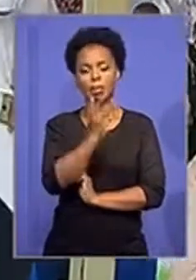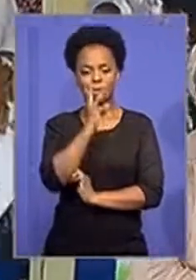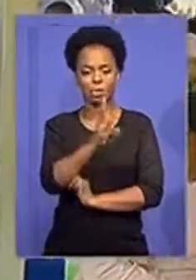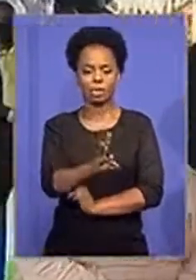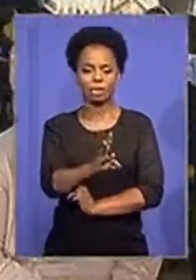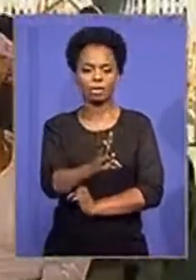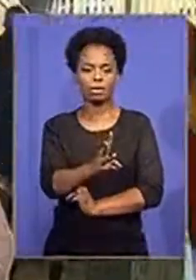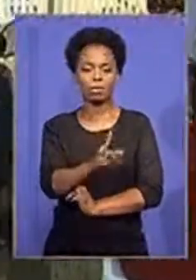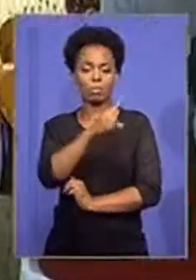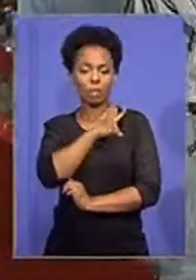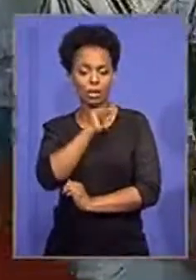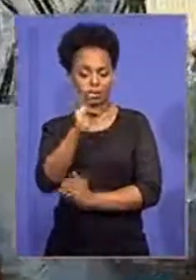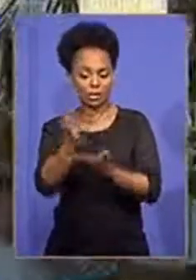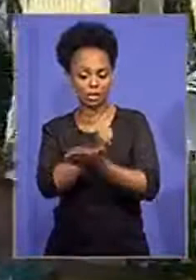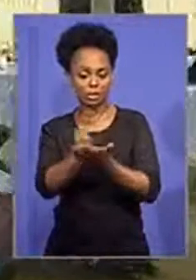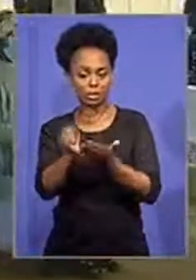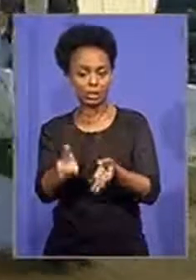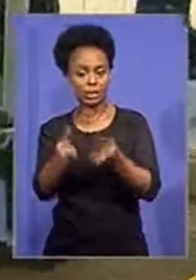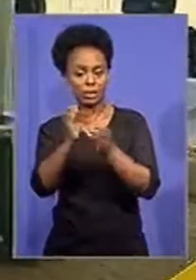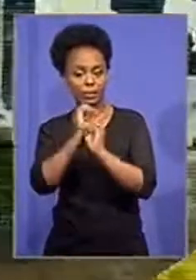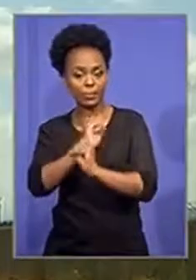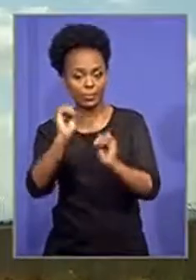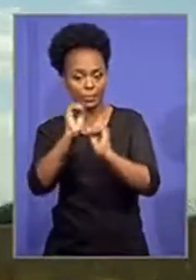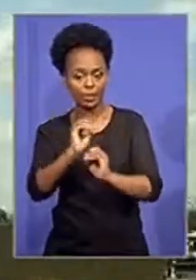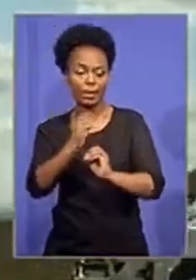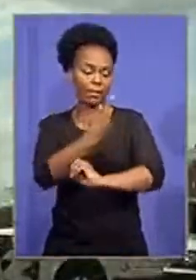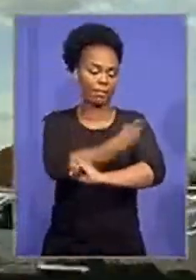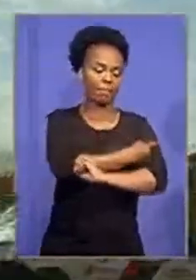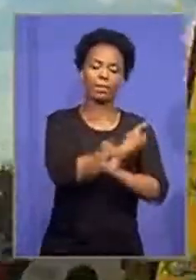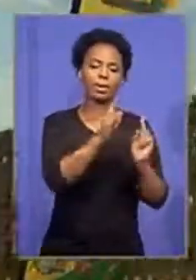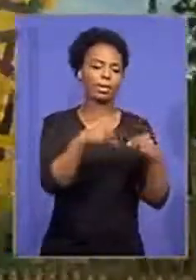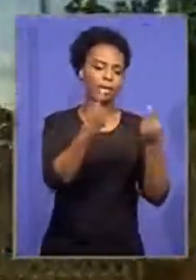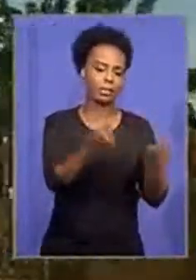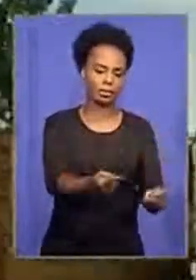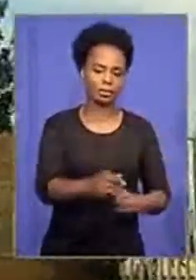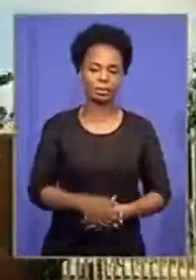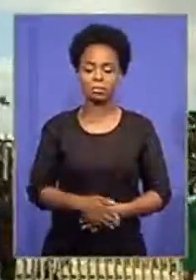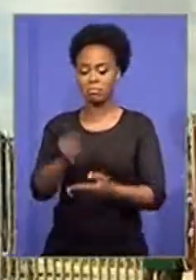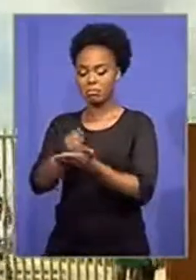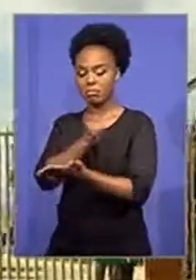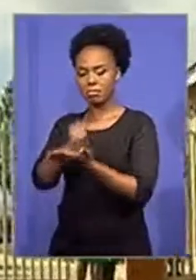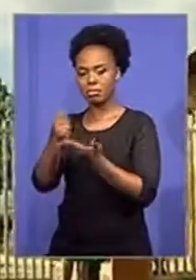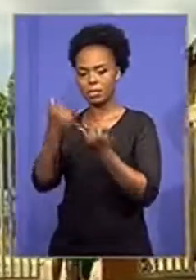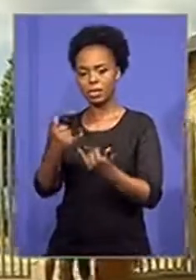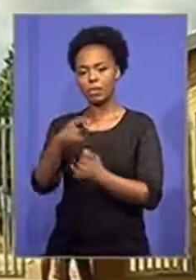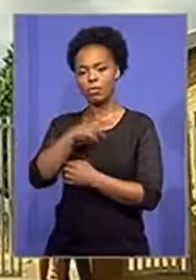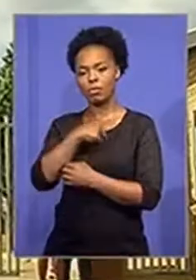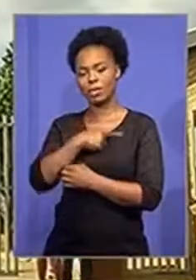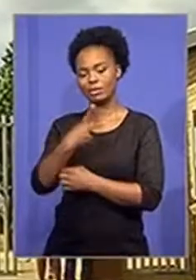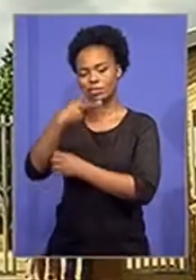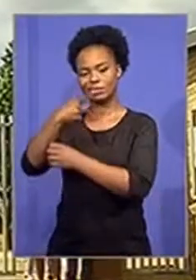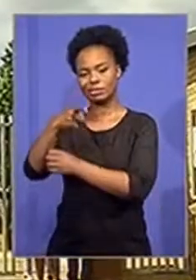Because if you don't register, you'll not be able to get the vaccine. Boingodiso bona bo tshwaya ho thakgolwa ha mokgahlelo wa bobedi wa moento.